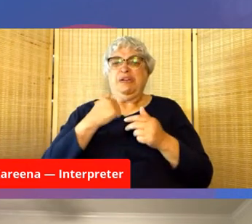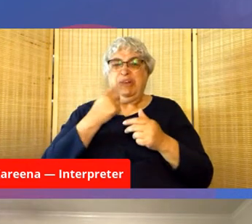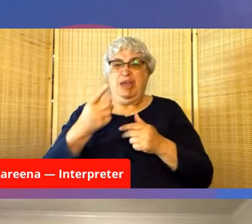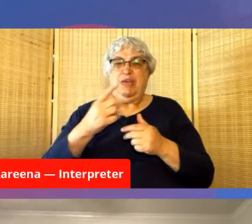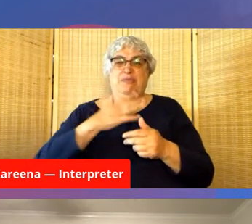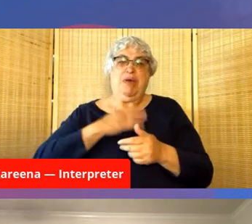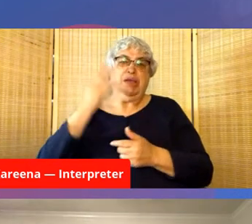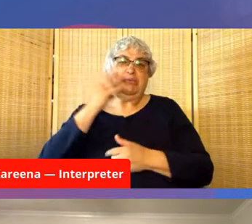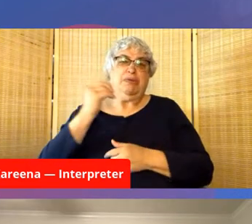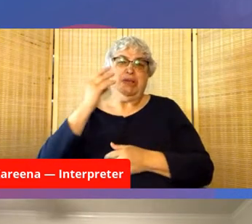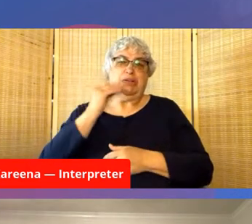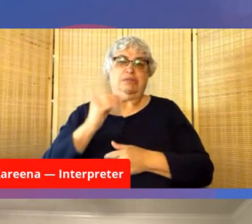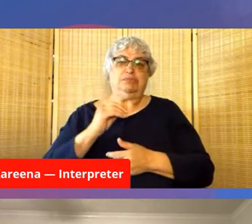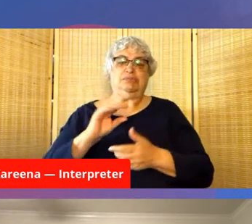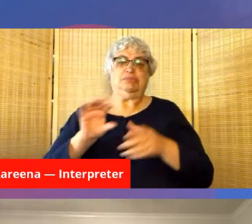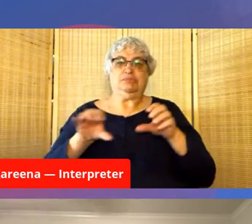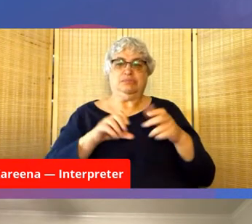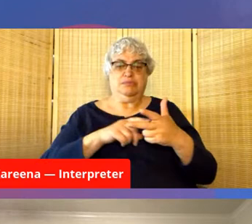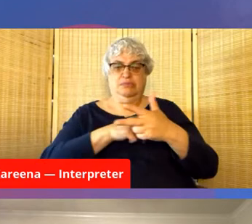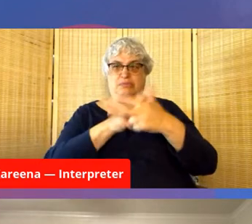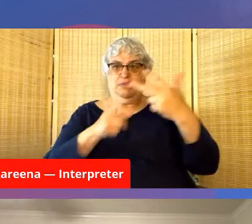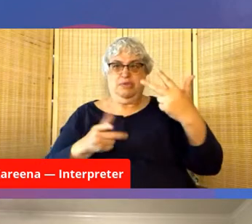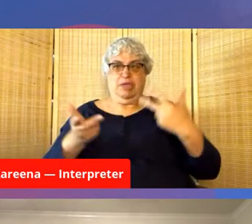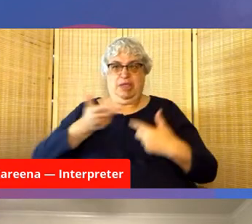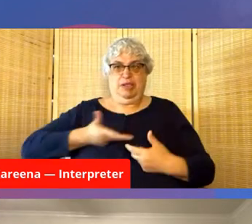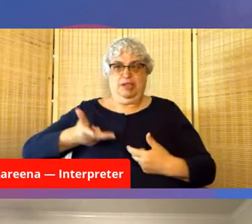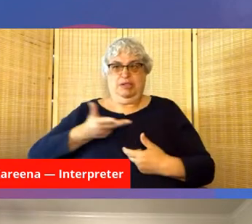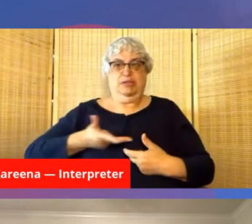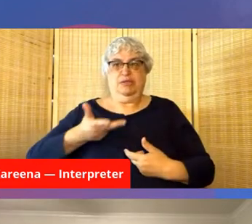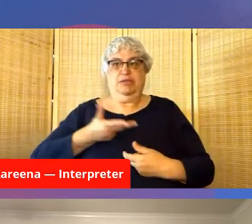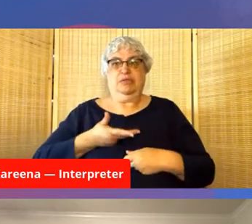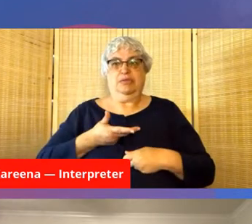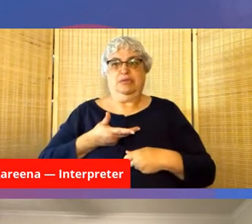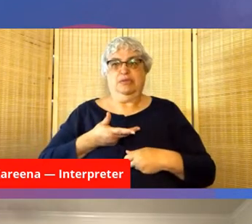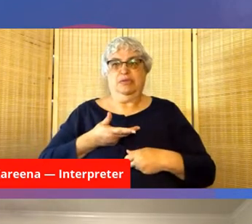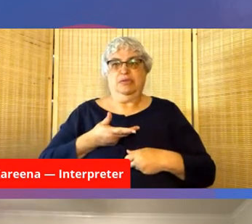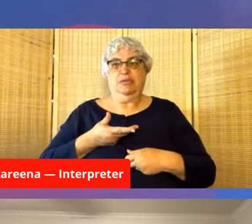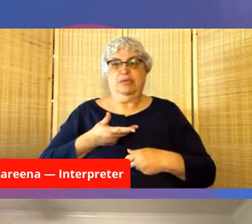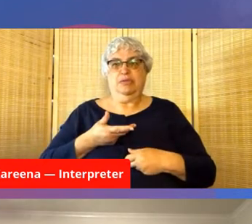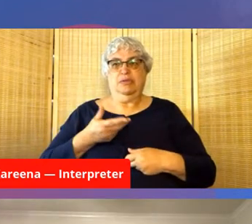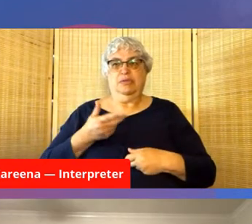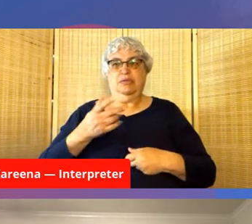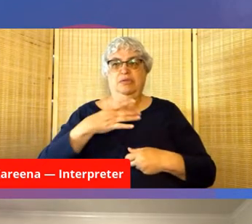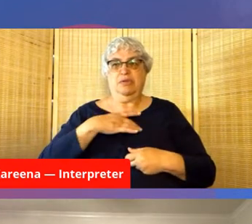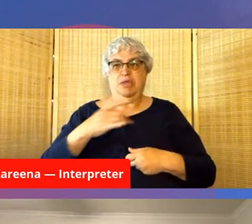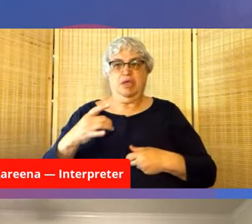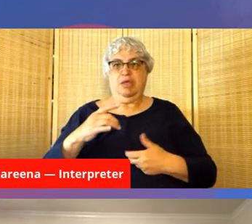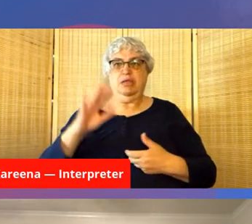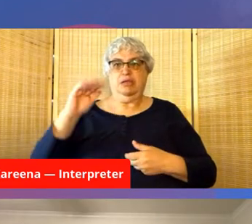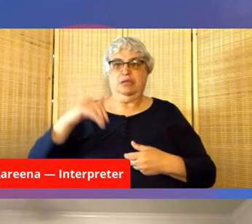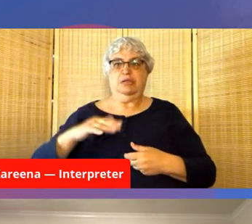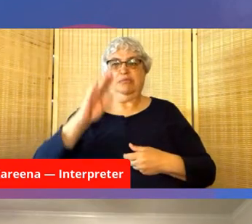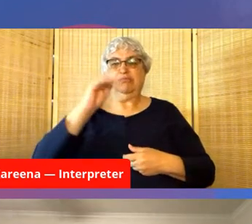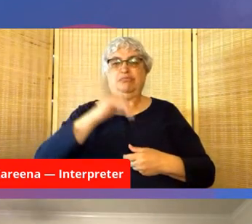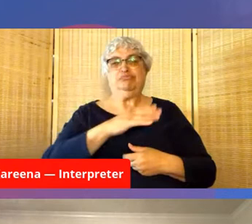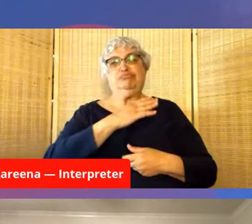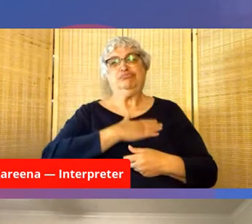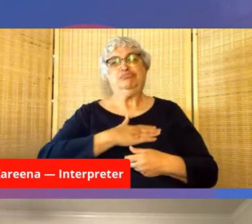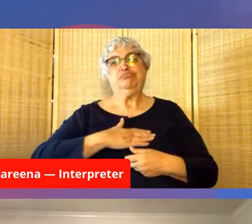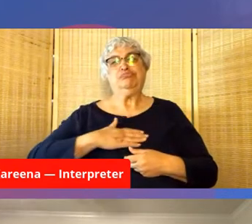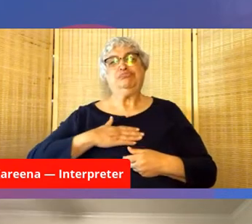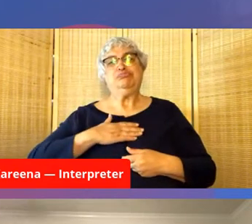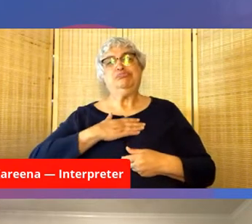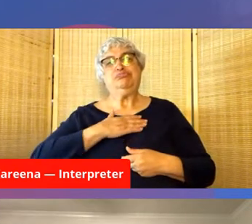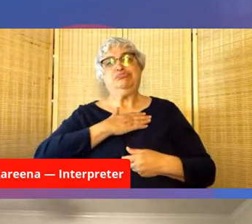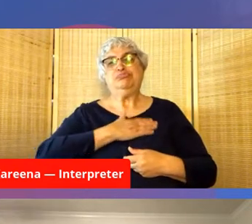performing with Ertuğrul and Aslıhan. When you like a melody, you play it and you enjoy it, no matter